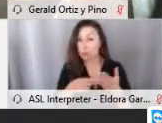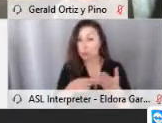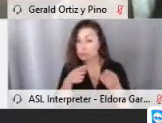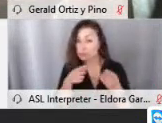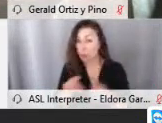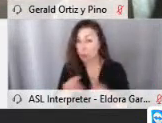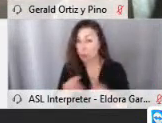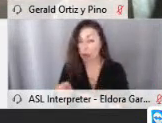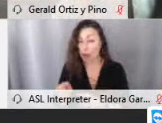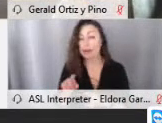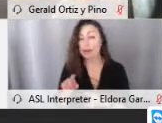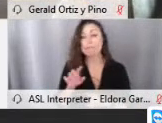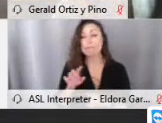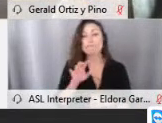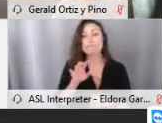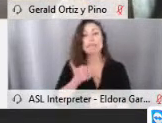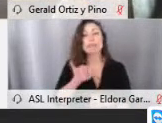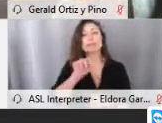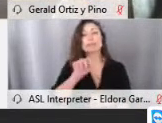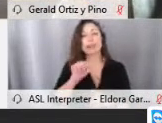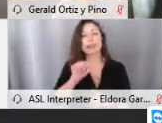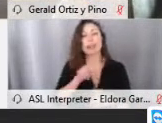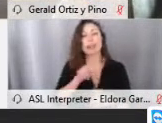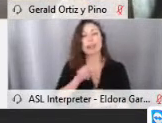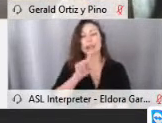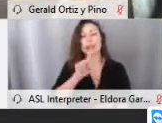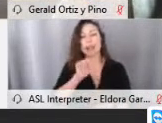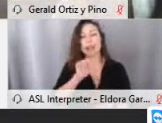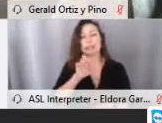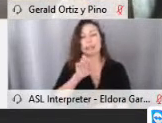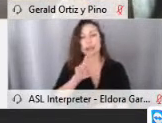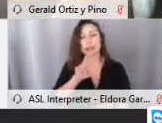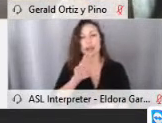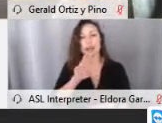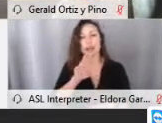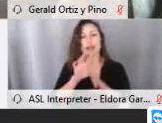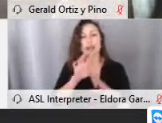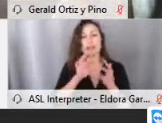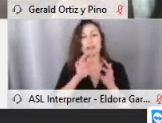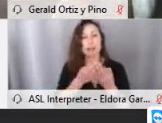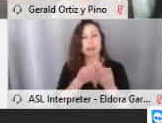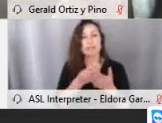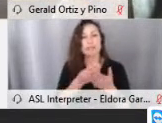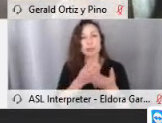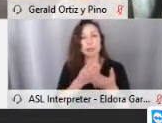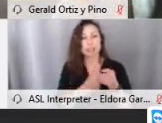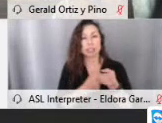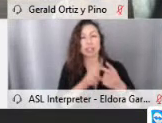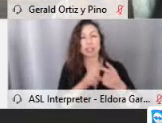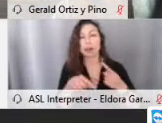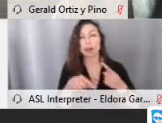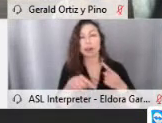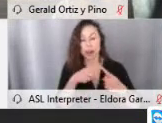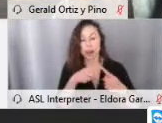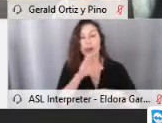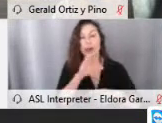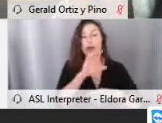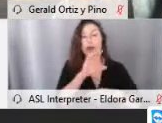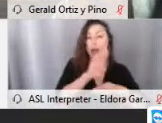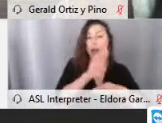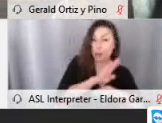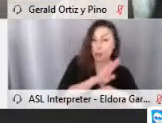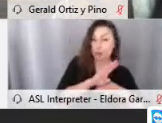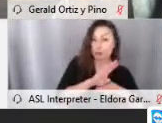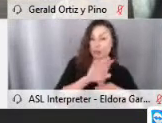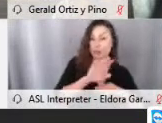is that's data from the Kaiser Family Foundation about commercial insurance companies. And those commercial